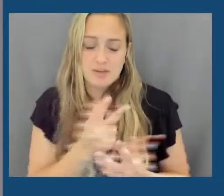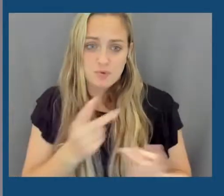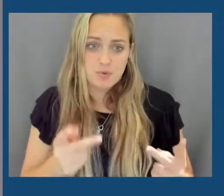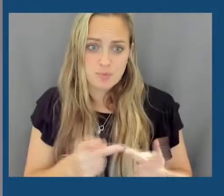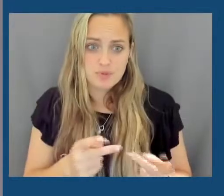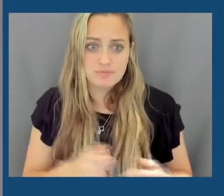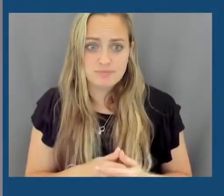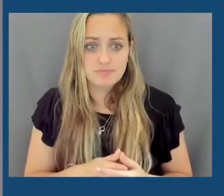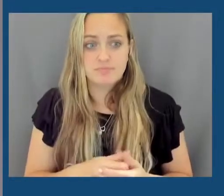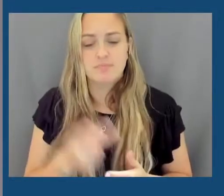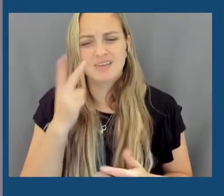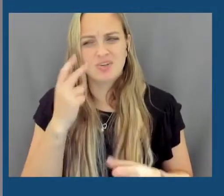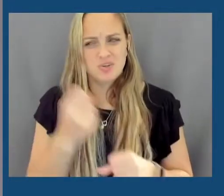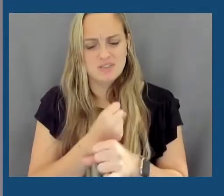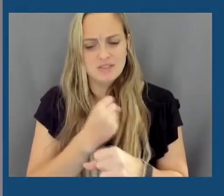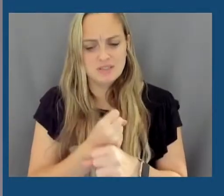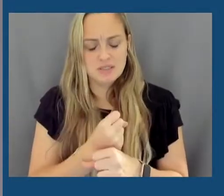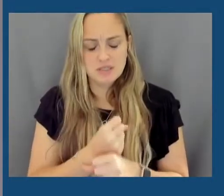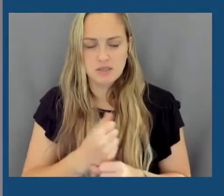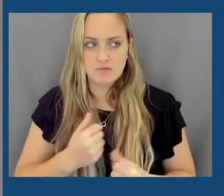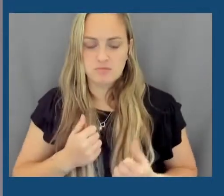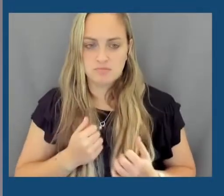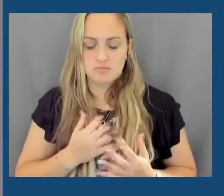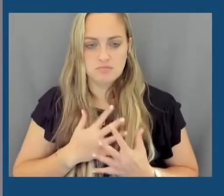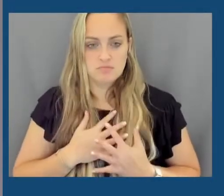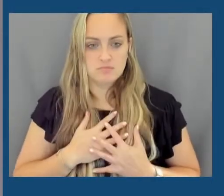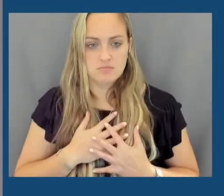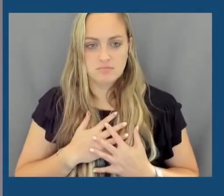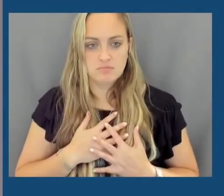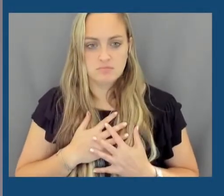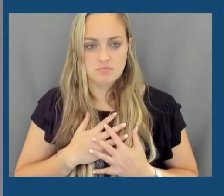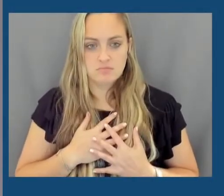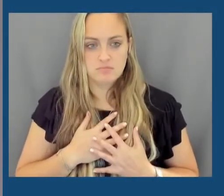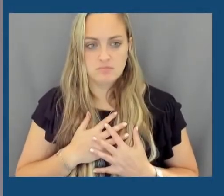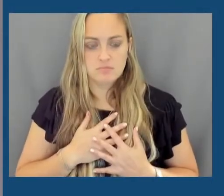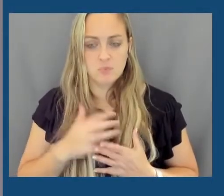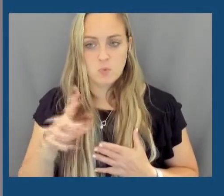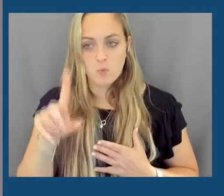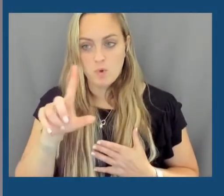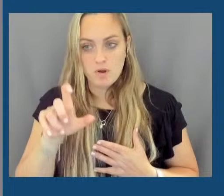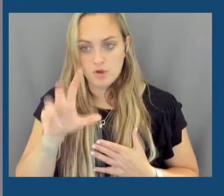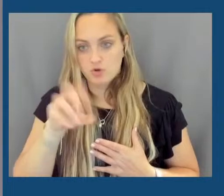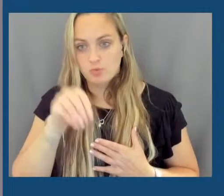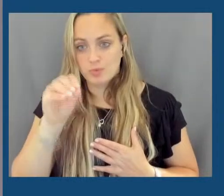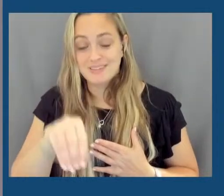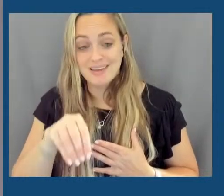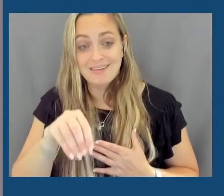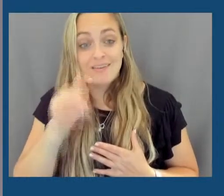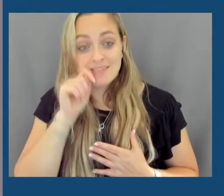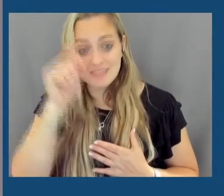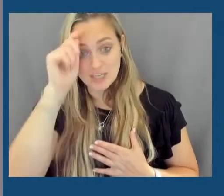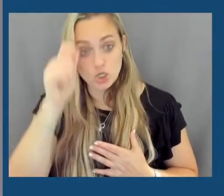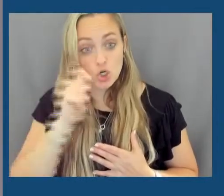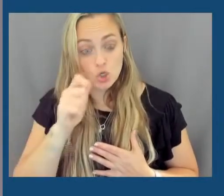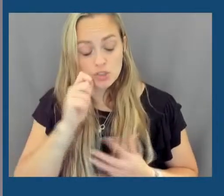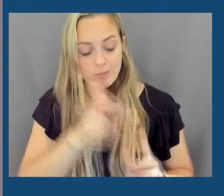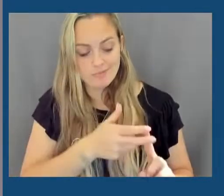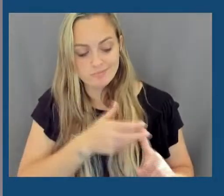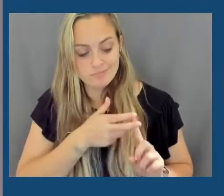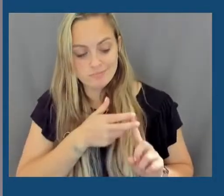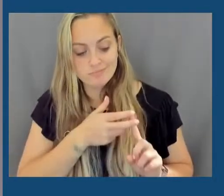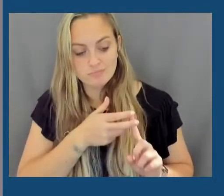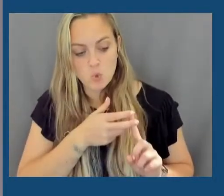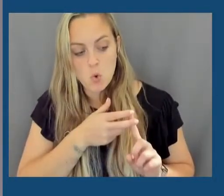saw a statistic that was chilling, that almost 100% of teenage girls have been solicited,